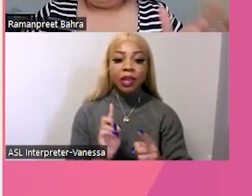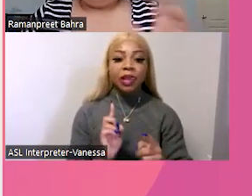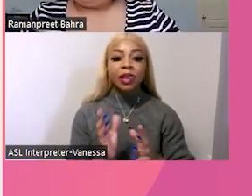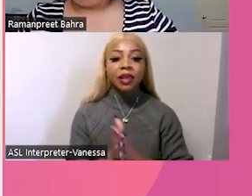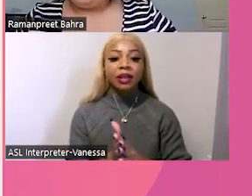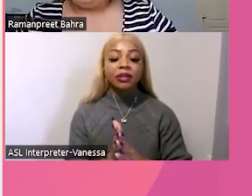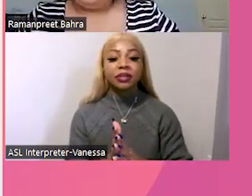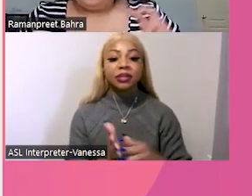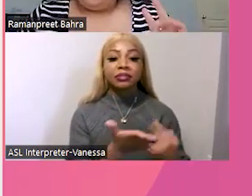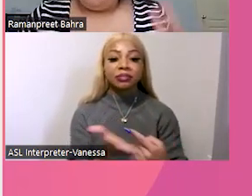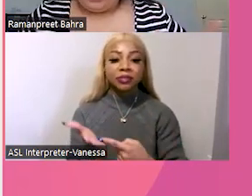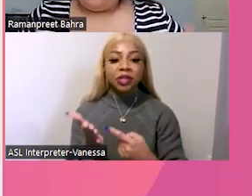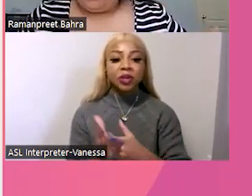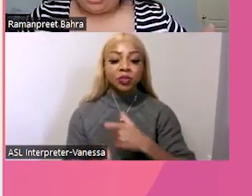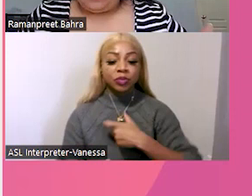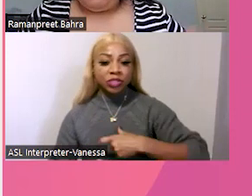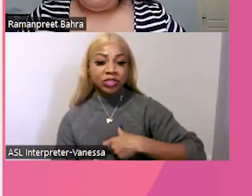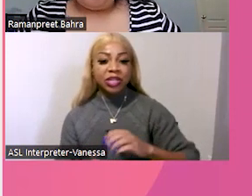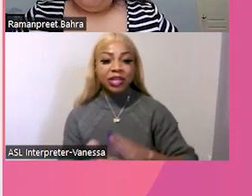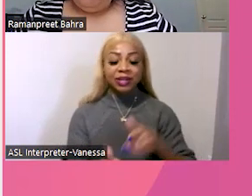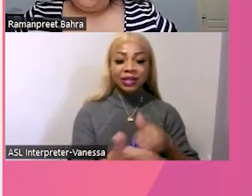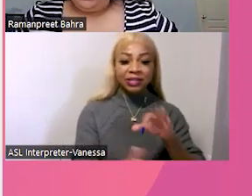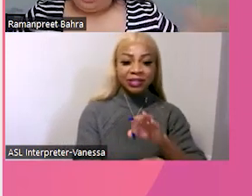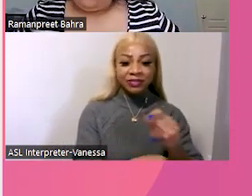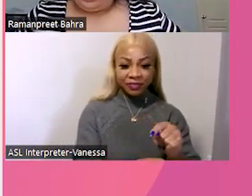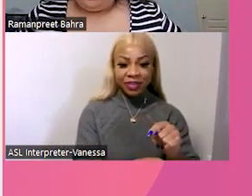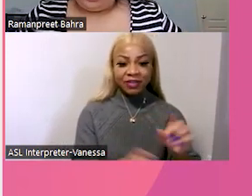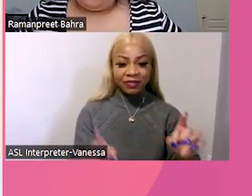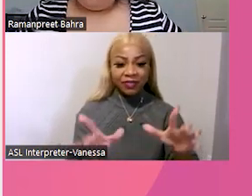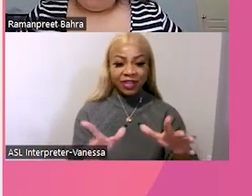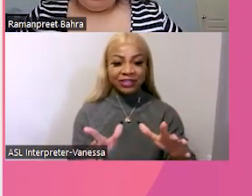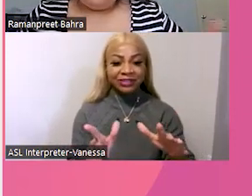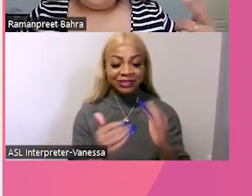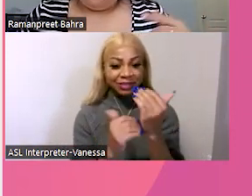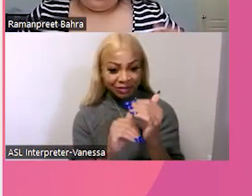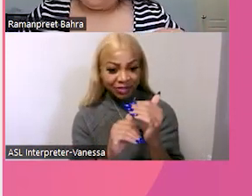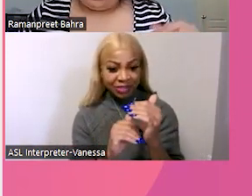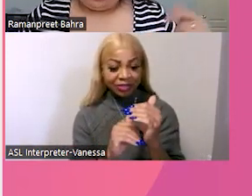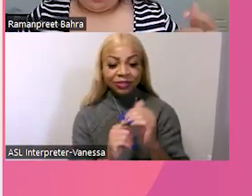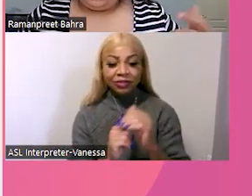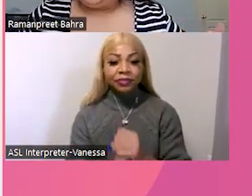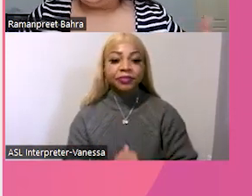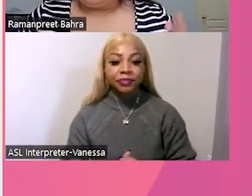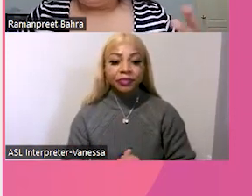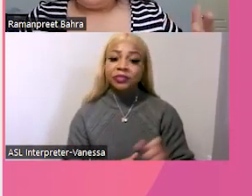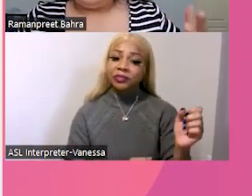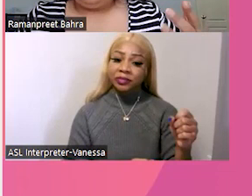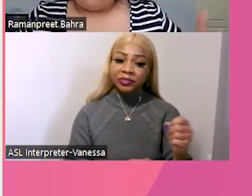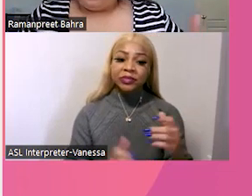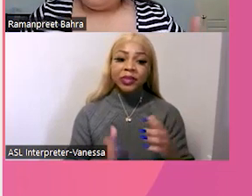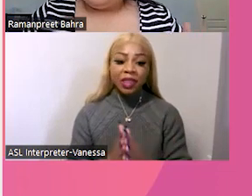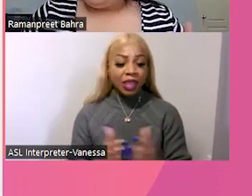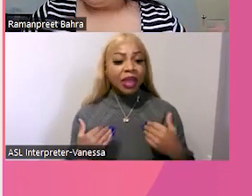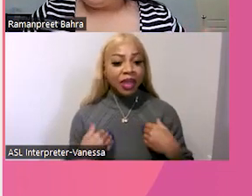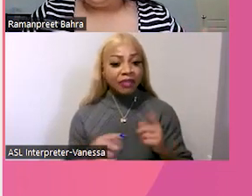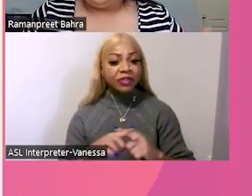and anti-fat violence remains limited. According to Tracy Royce, although there's a growing literature on various